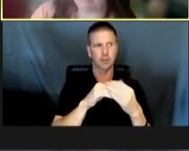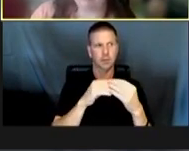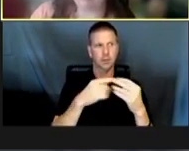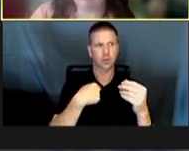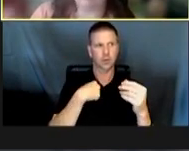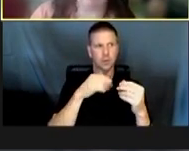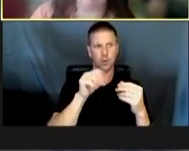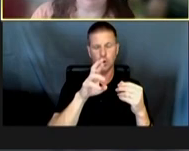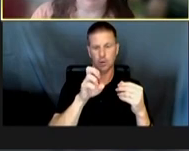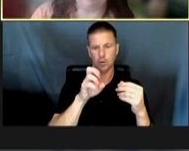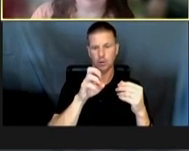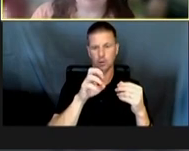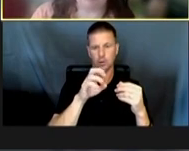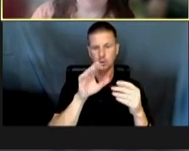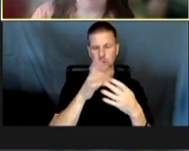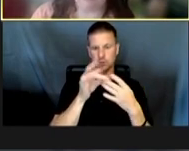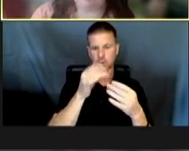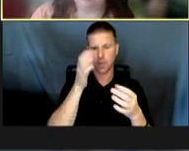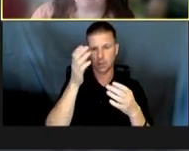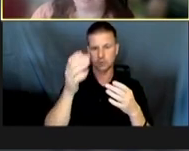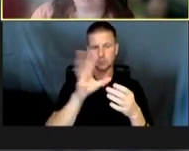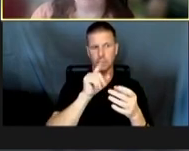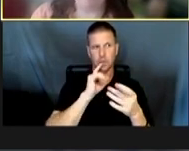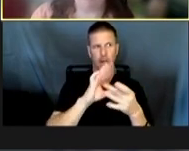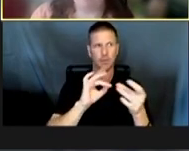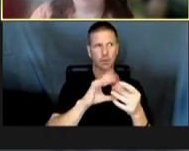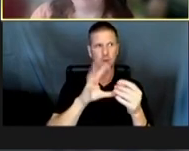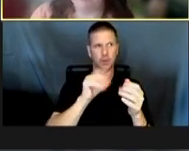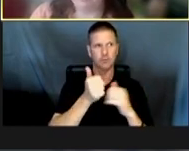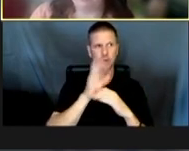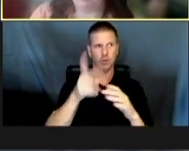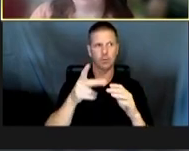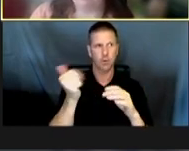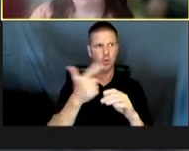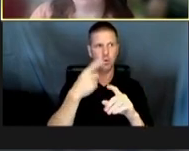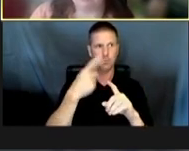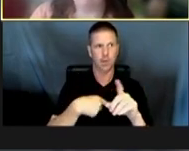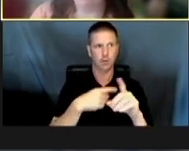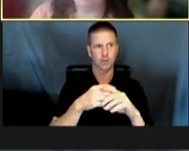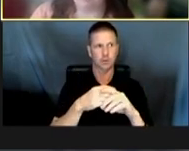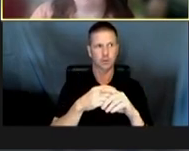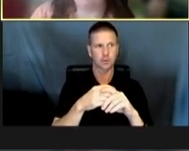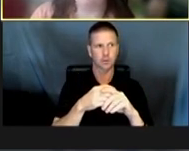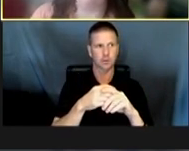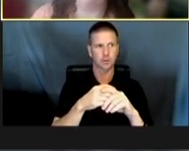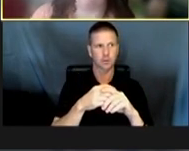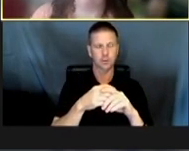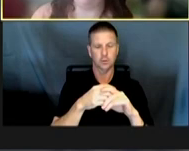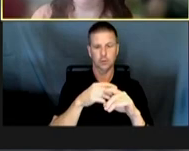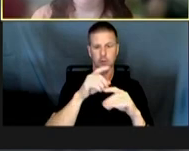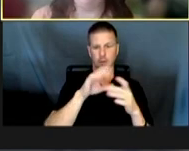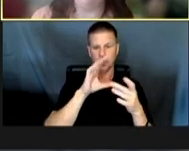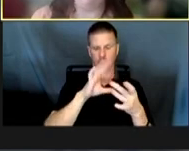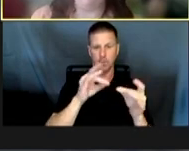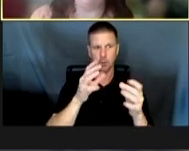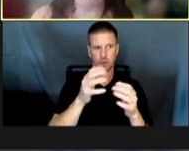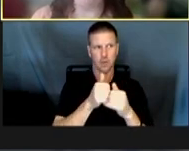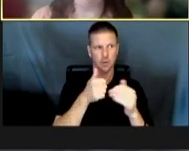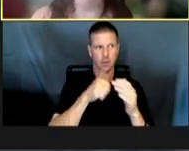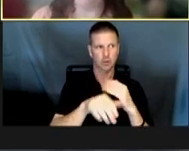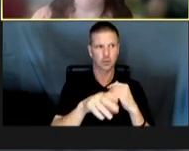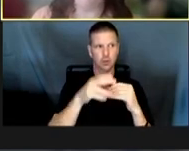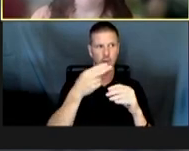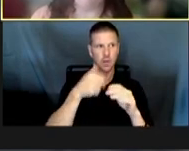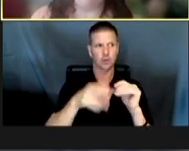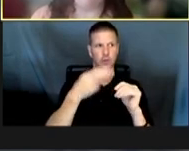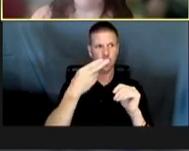are soliciting concepts and comments and follow-ups all month to draft and put a comment together under the HOF.